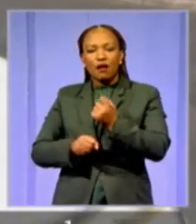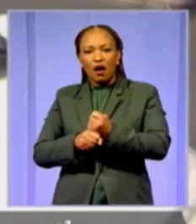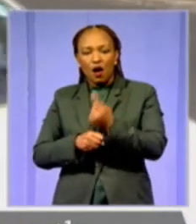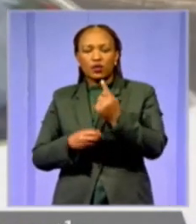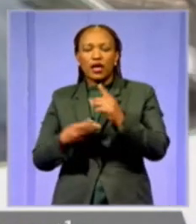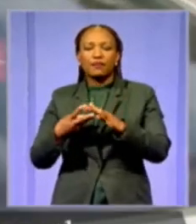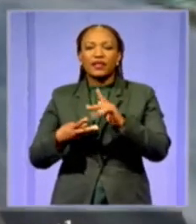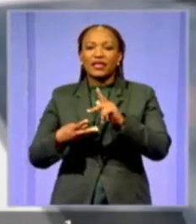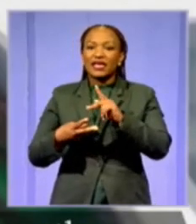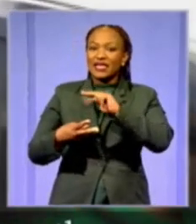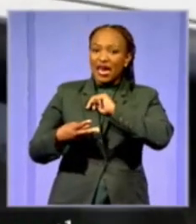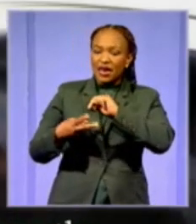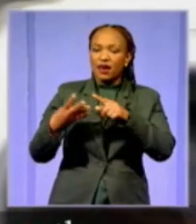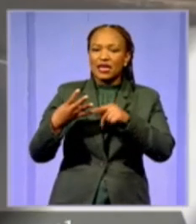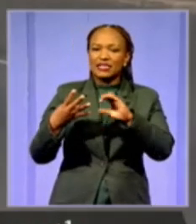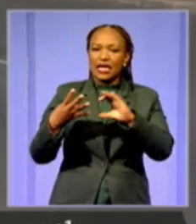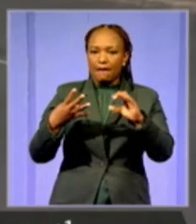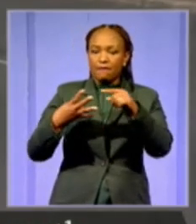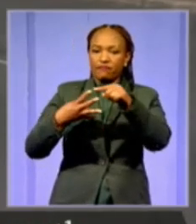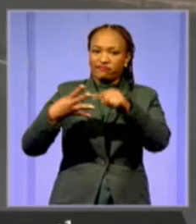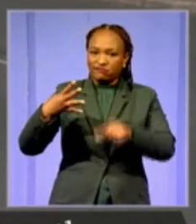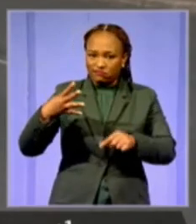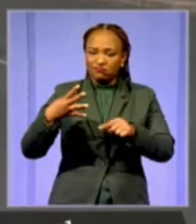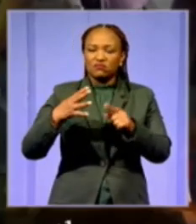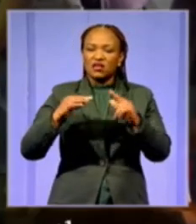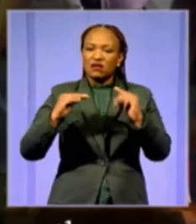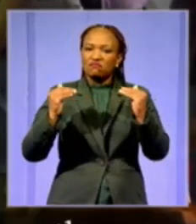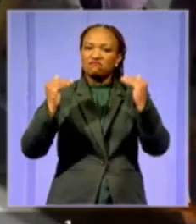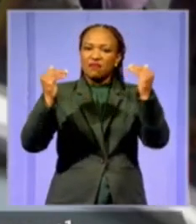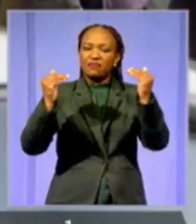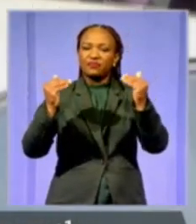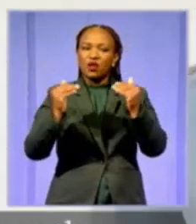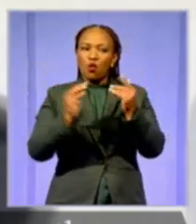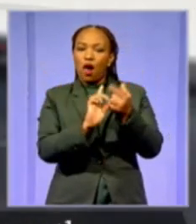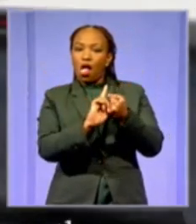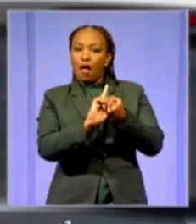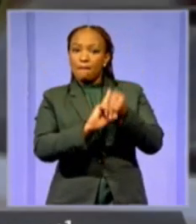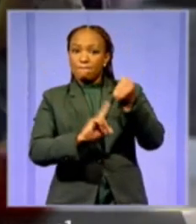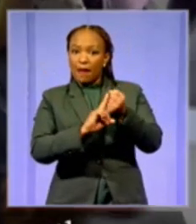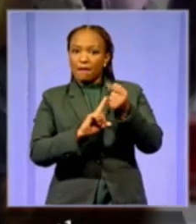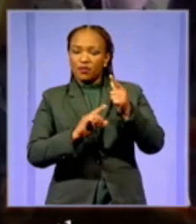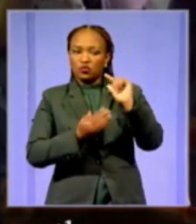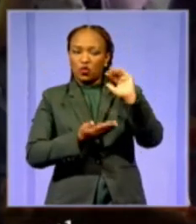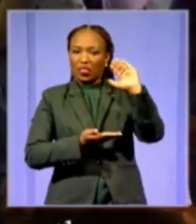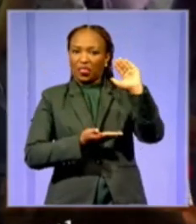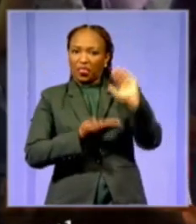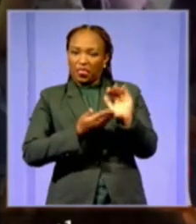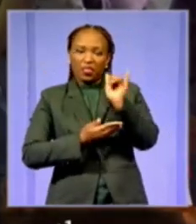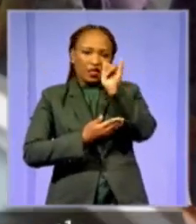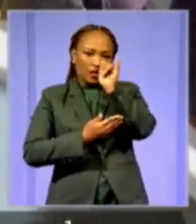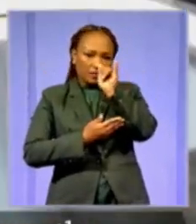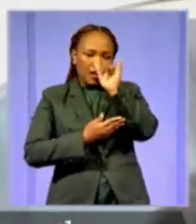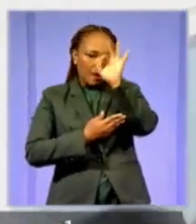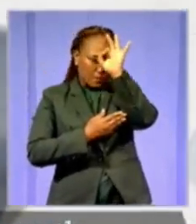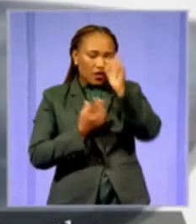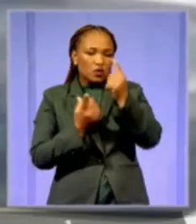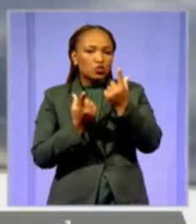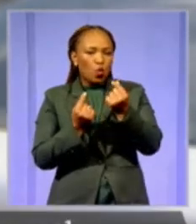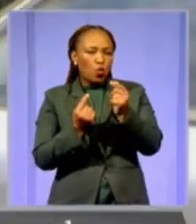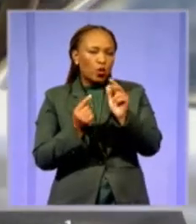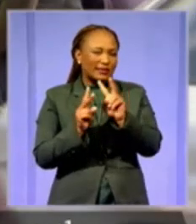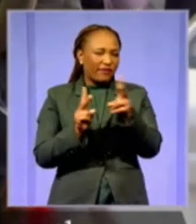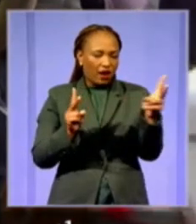le Eastern Cape. Jaaka karolo ya matsapa a go fedisa bosenyi, mapodisi a diragatsa mekgwa mengwe ya bosereganye.